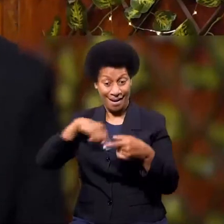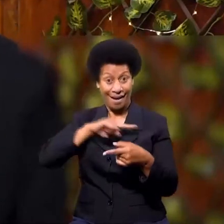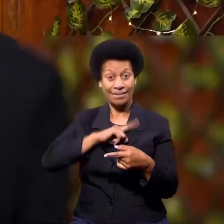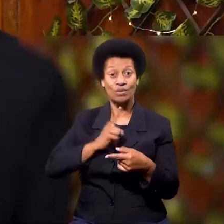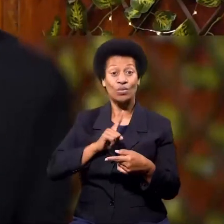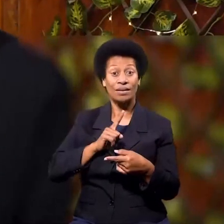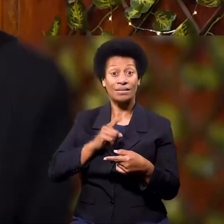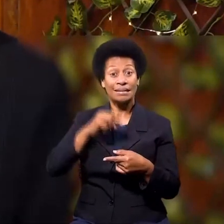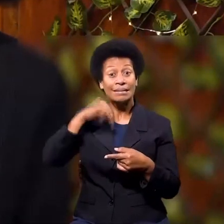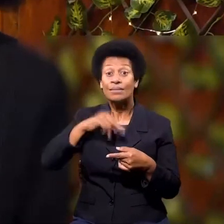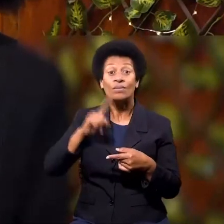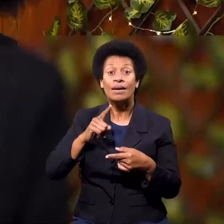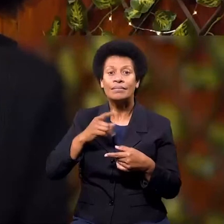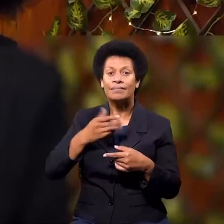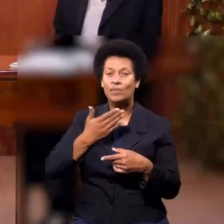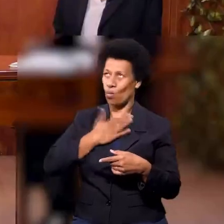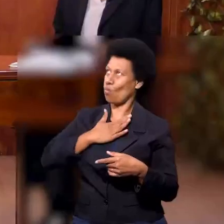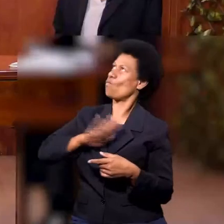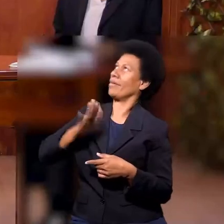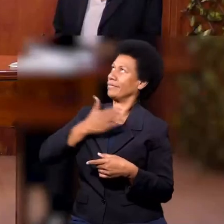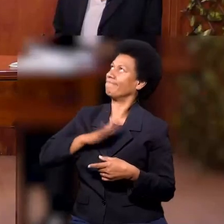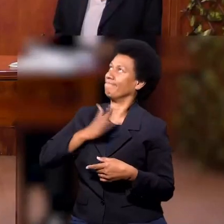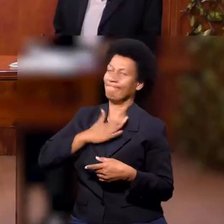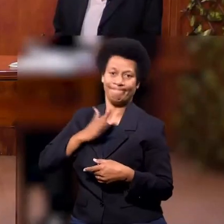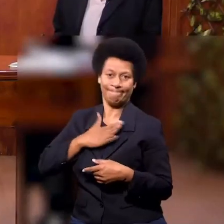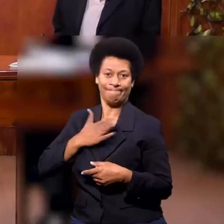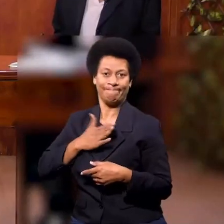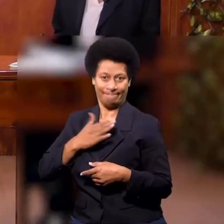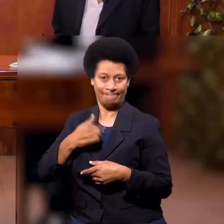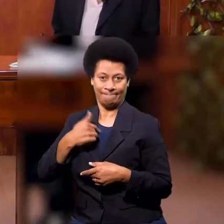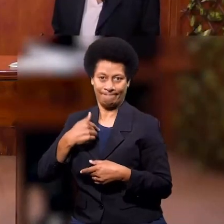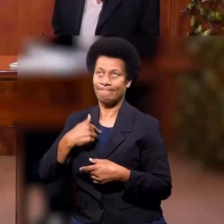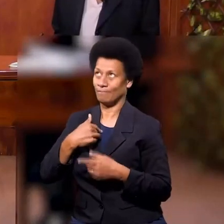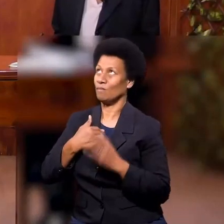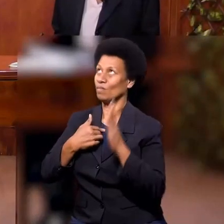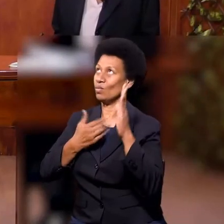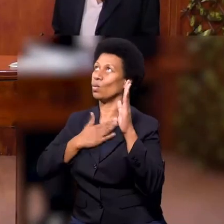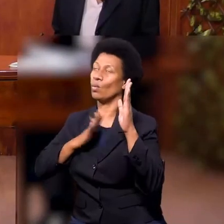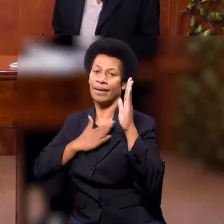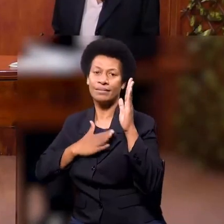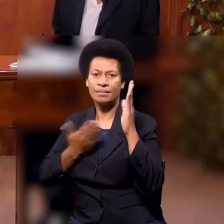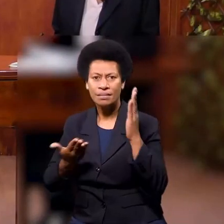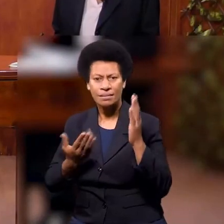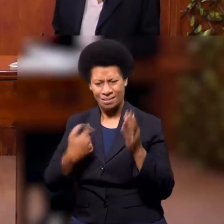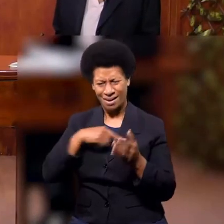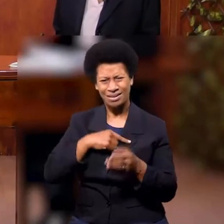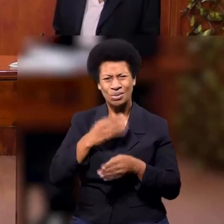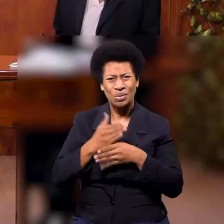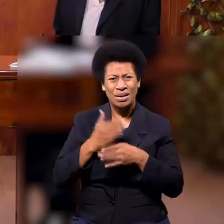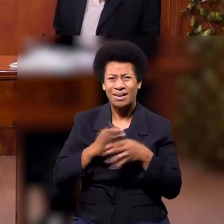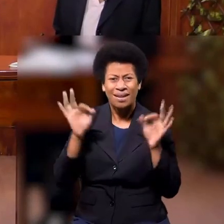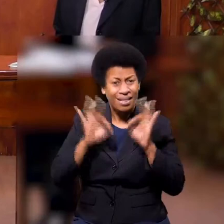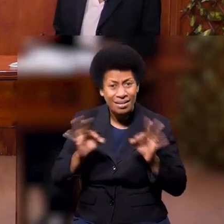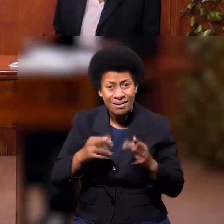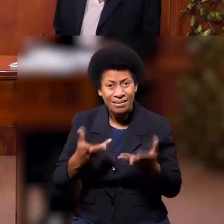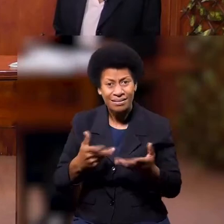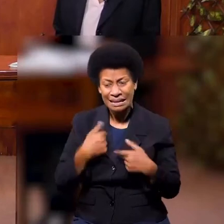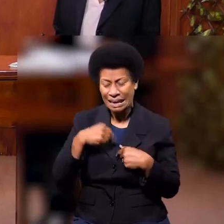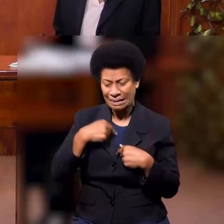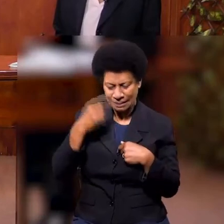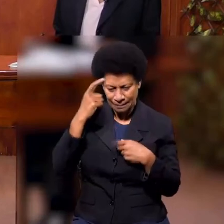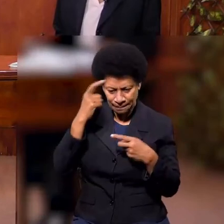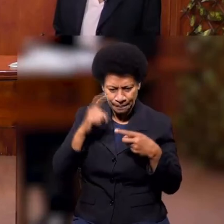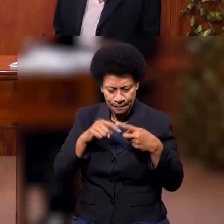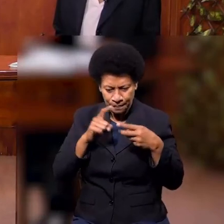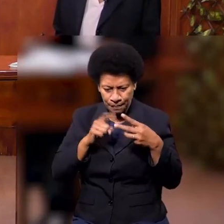our willingness. Maria, I think the beautiful truth is you don't have to do any work. Because some of us will try to come up with